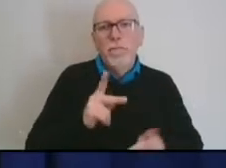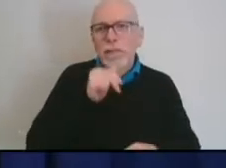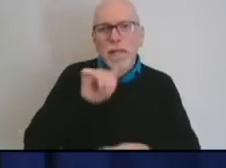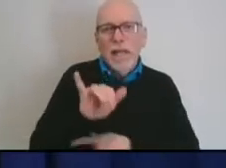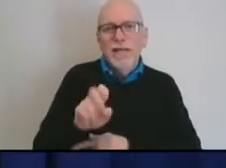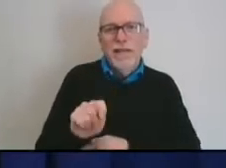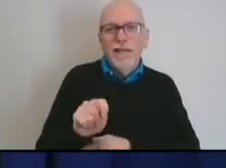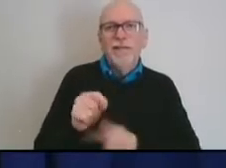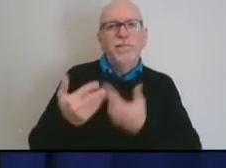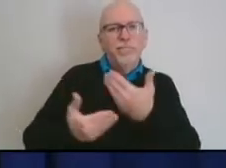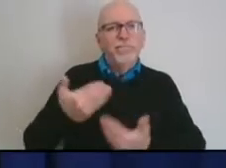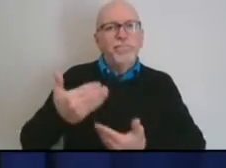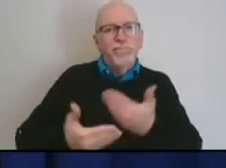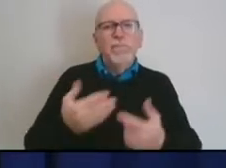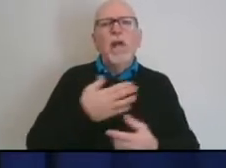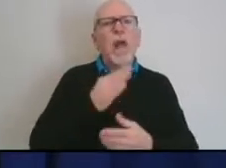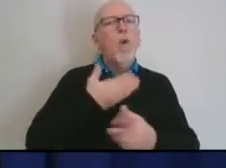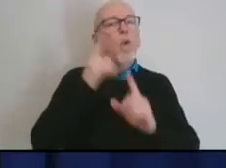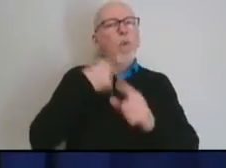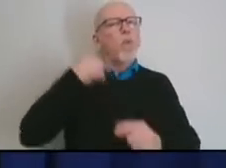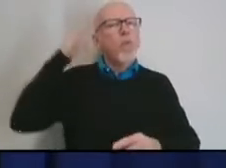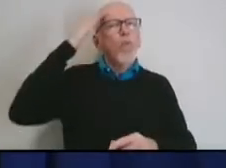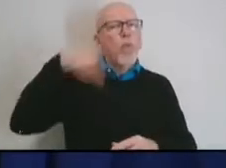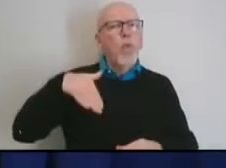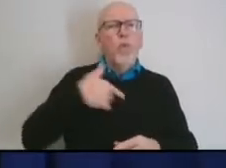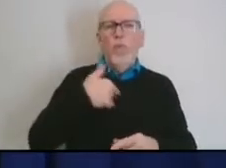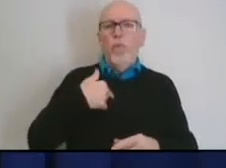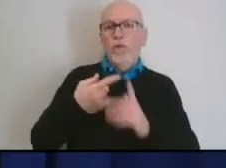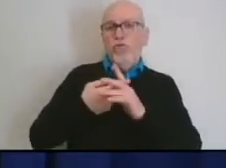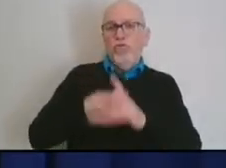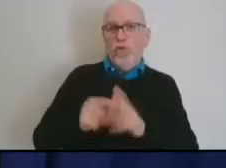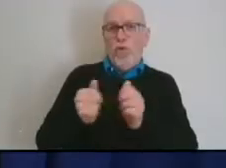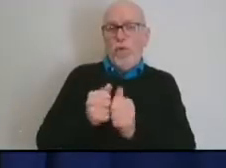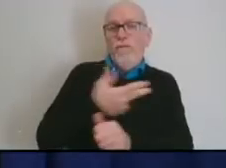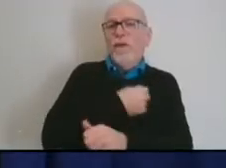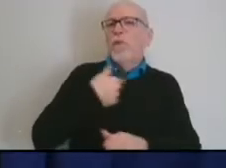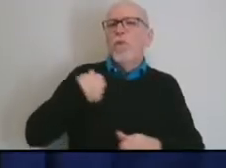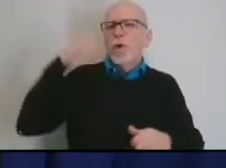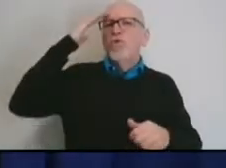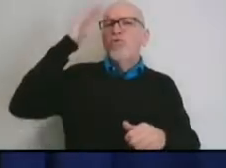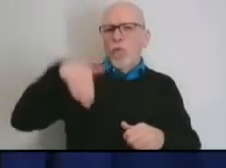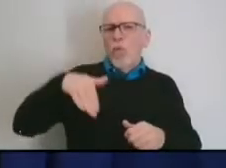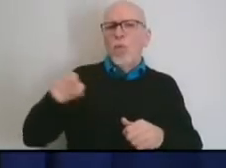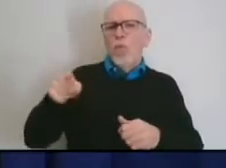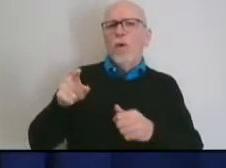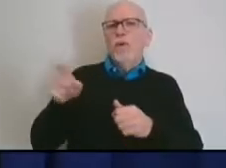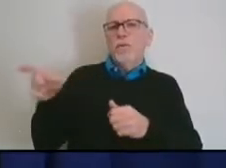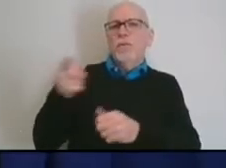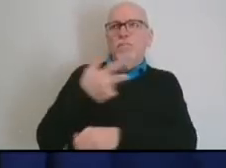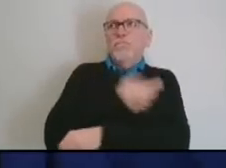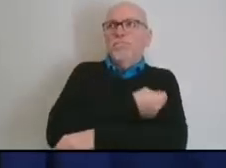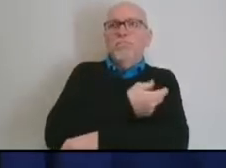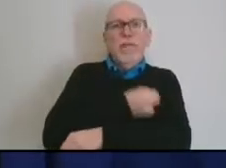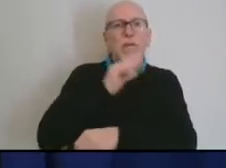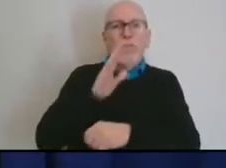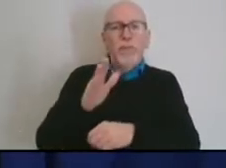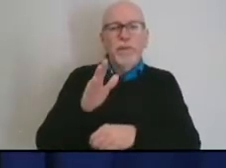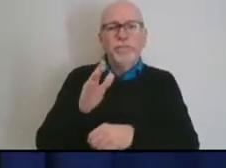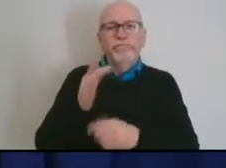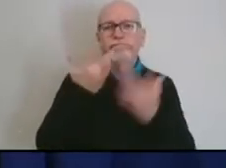and we knew when we got this vaccine that there would be a time when the vaccine would be scarce. And